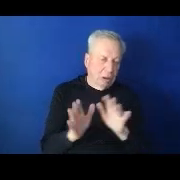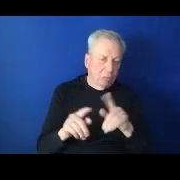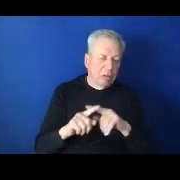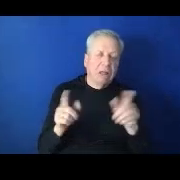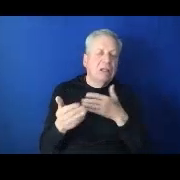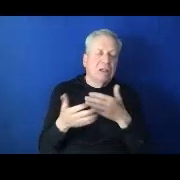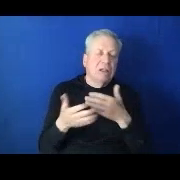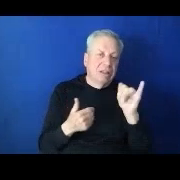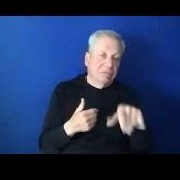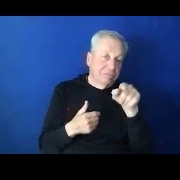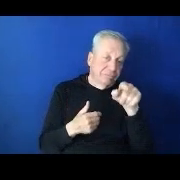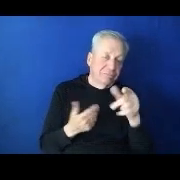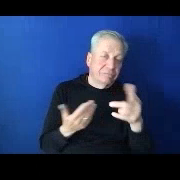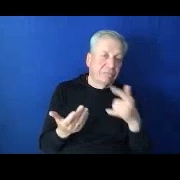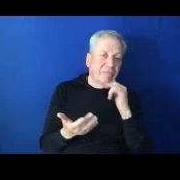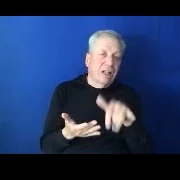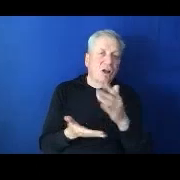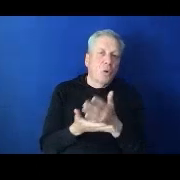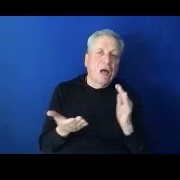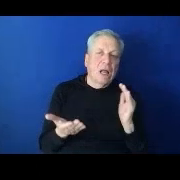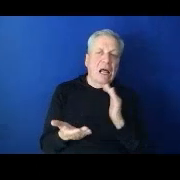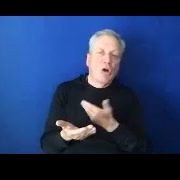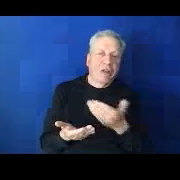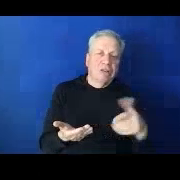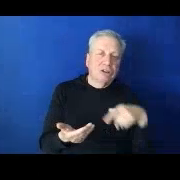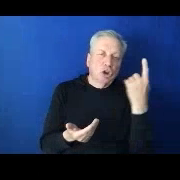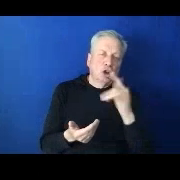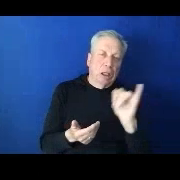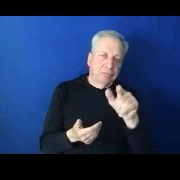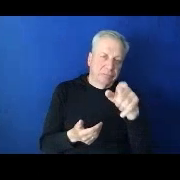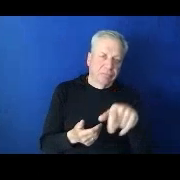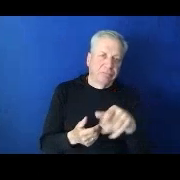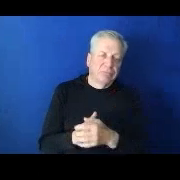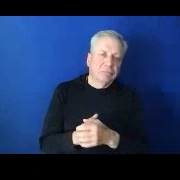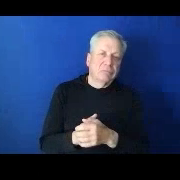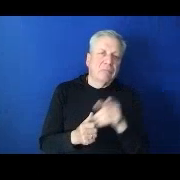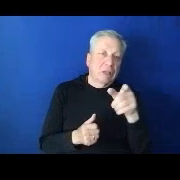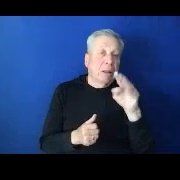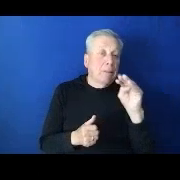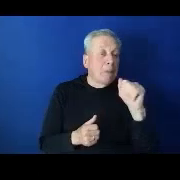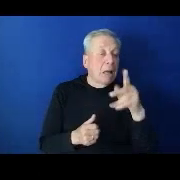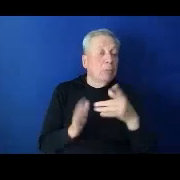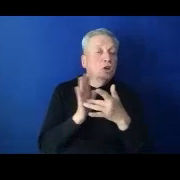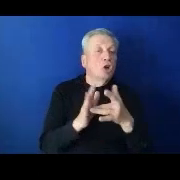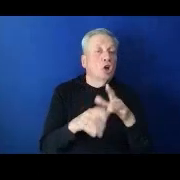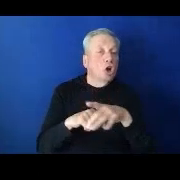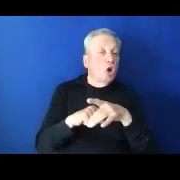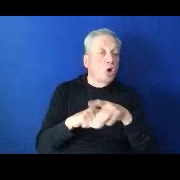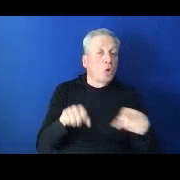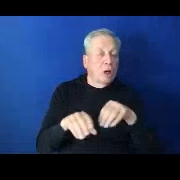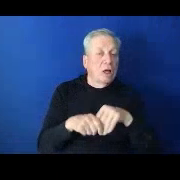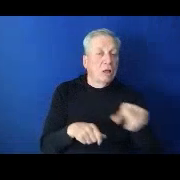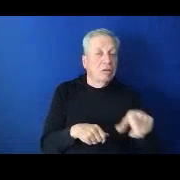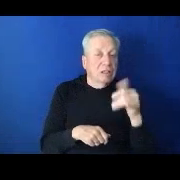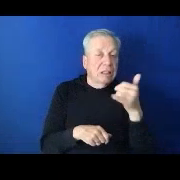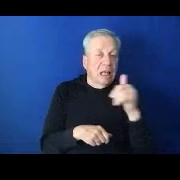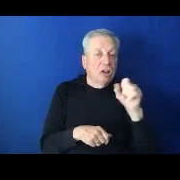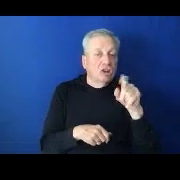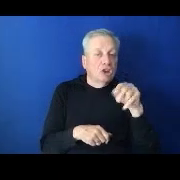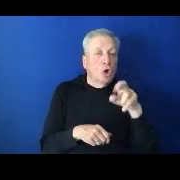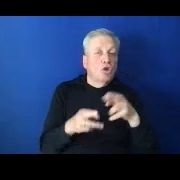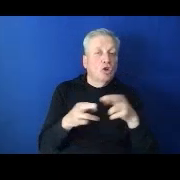Anyways, this is what some of our stuff looks like. This is a map showing earthquakes in Yellowstone, in the Yellowstone region